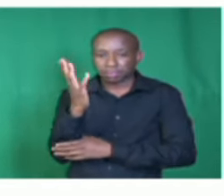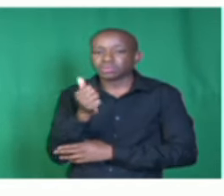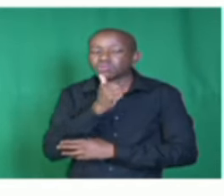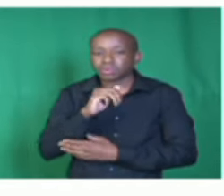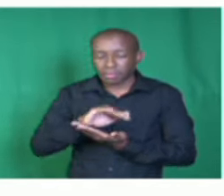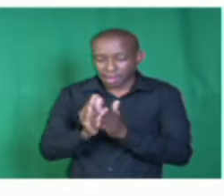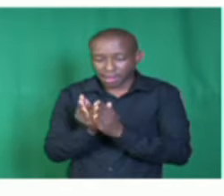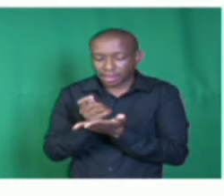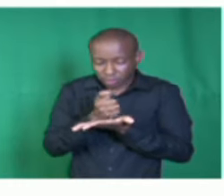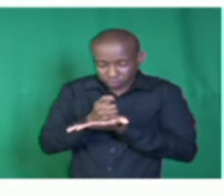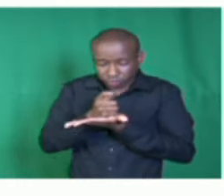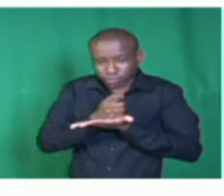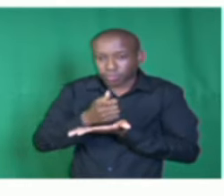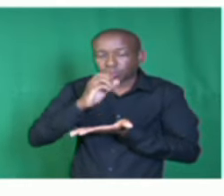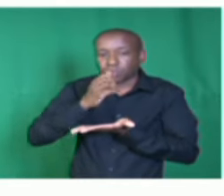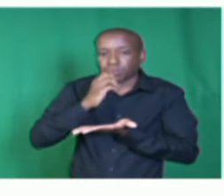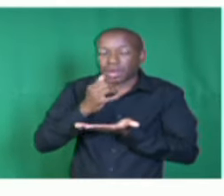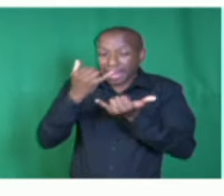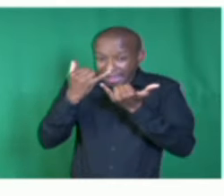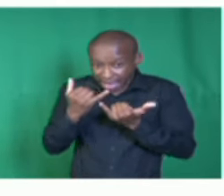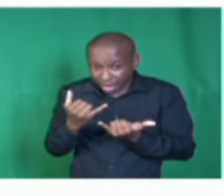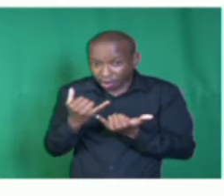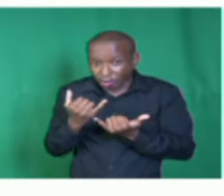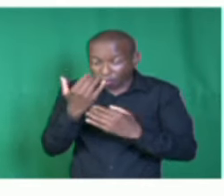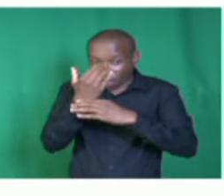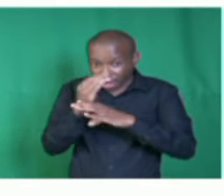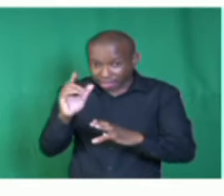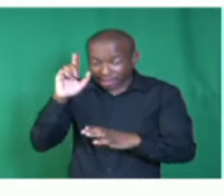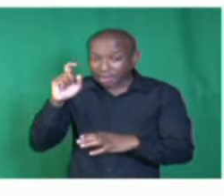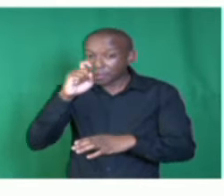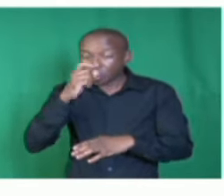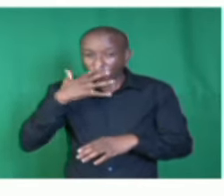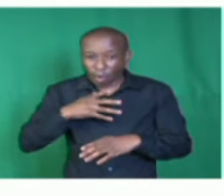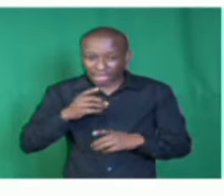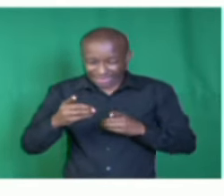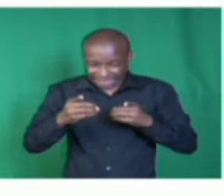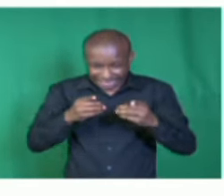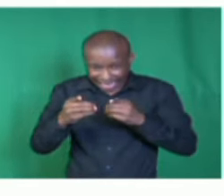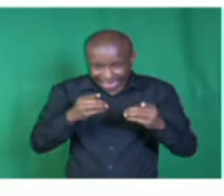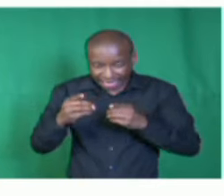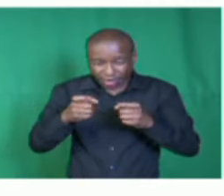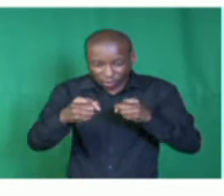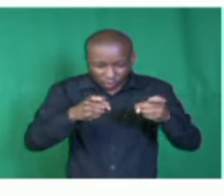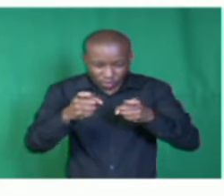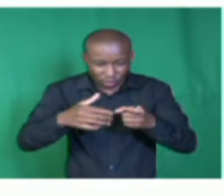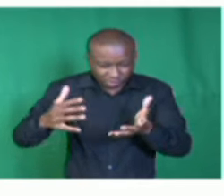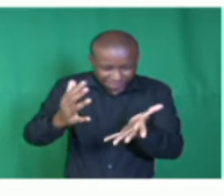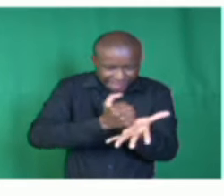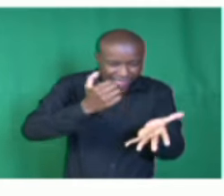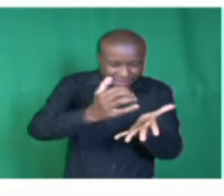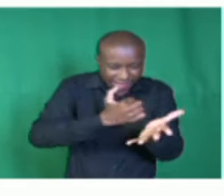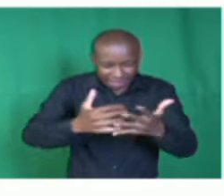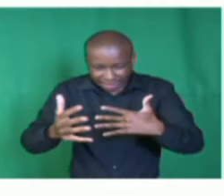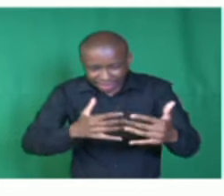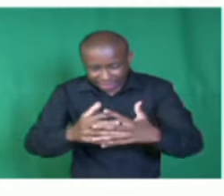So these Europeans, they wanted to take direct control to take the raw materials in Africa